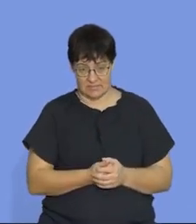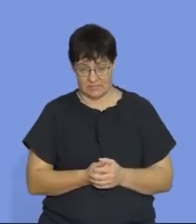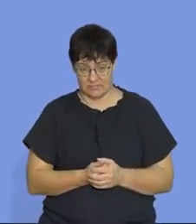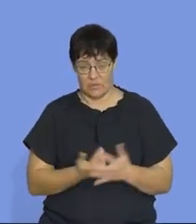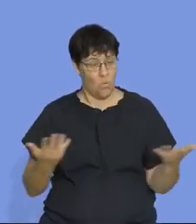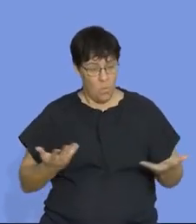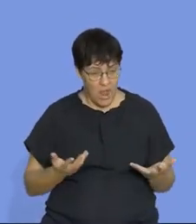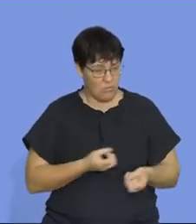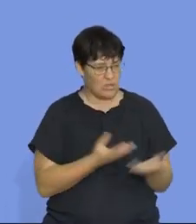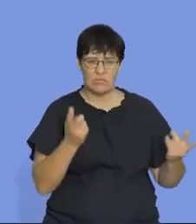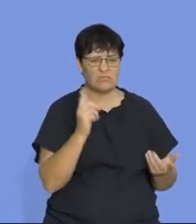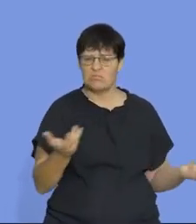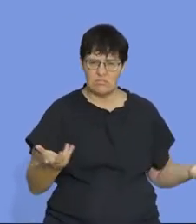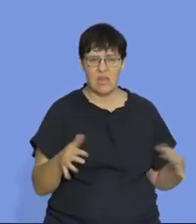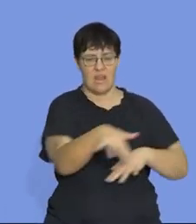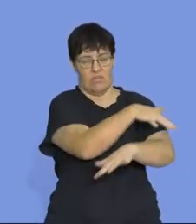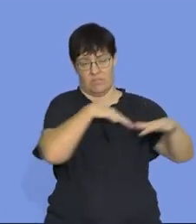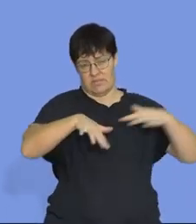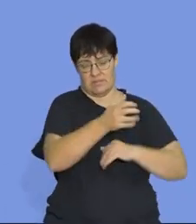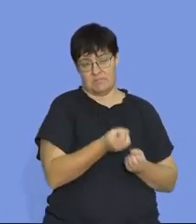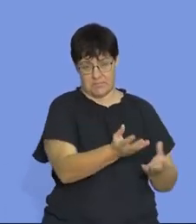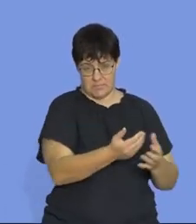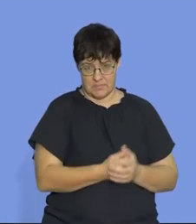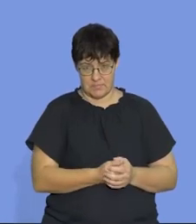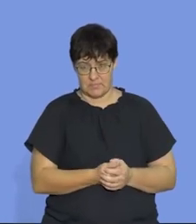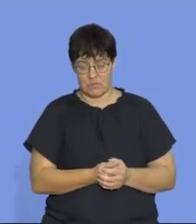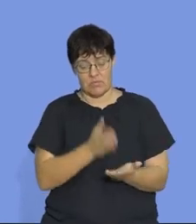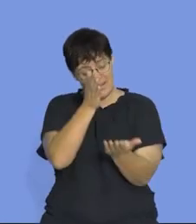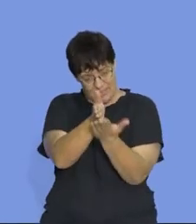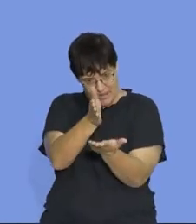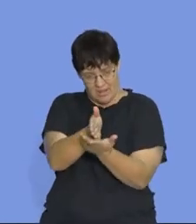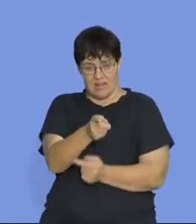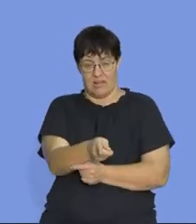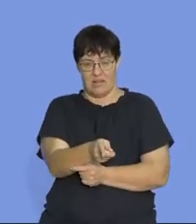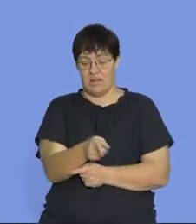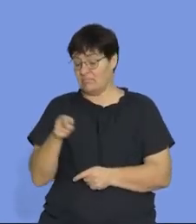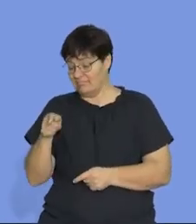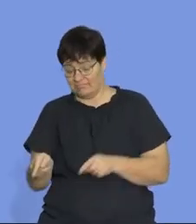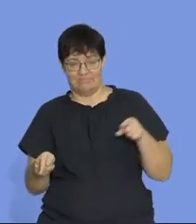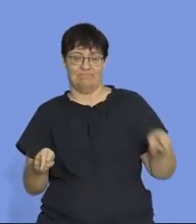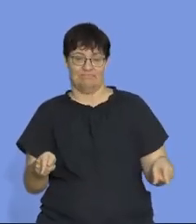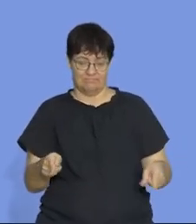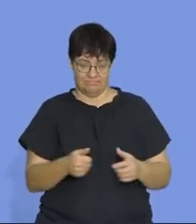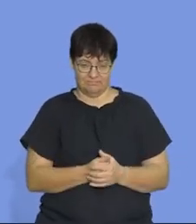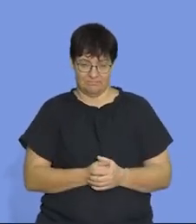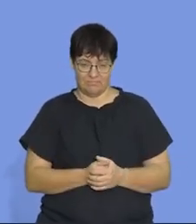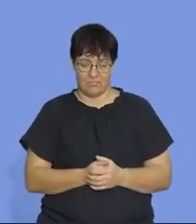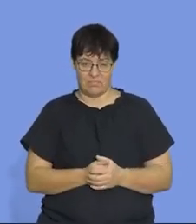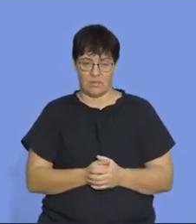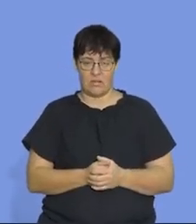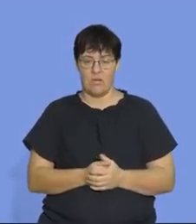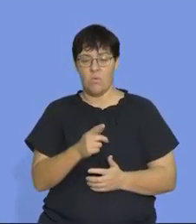right? So the activated complex is that intermediate state between reactants and the product. And we get to